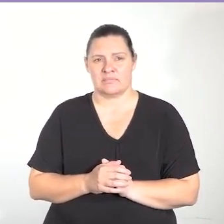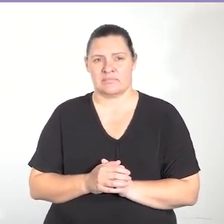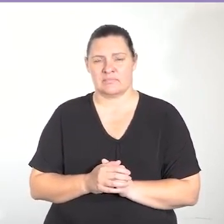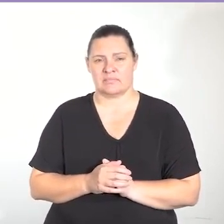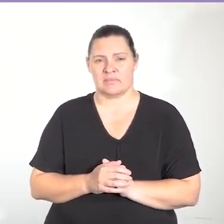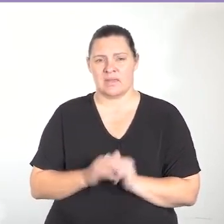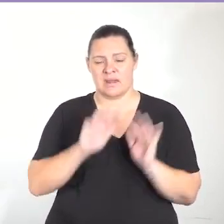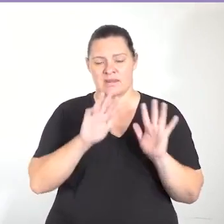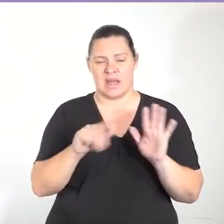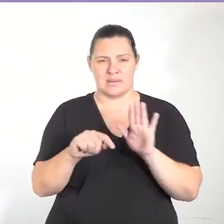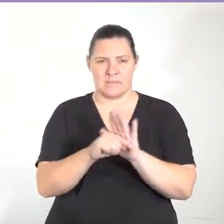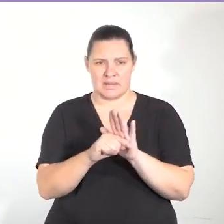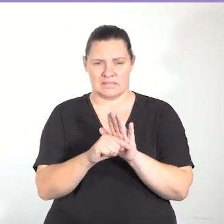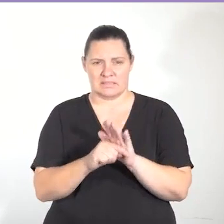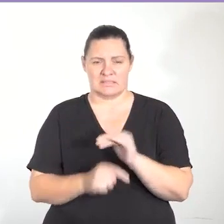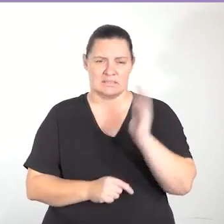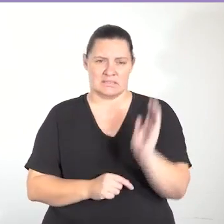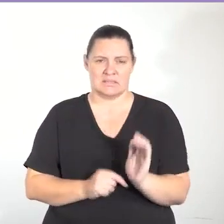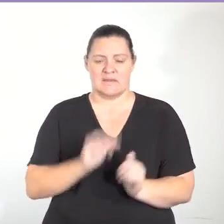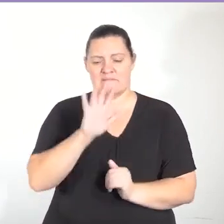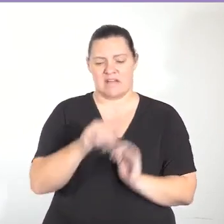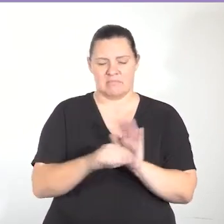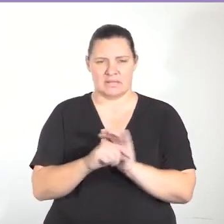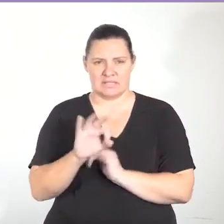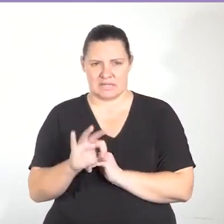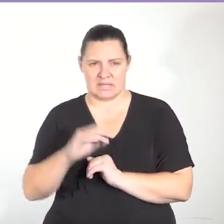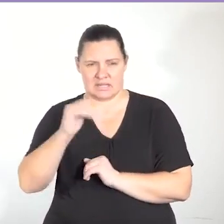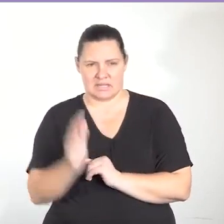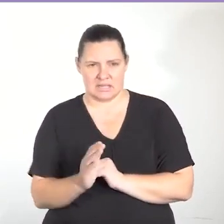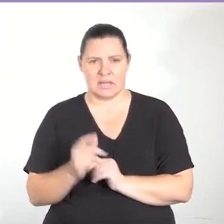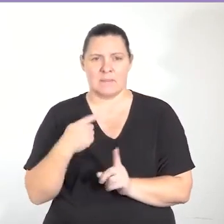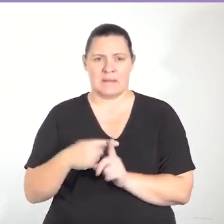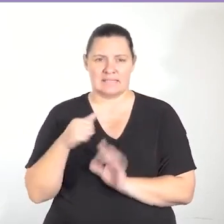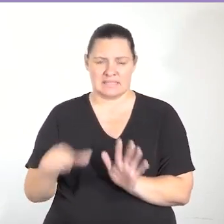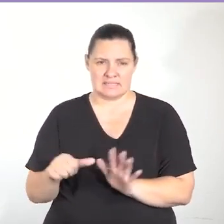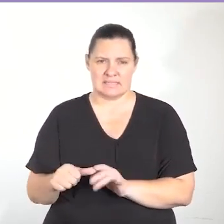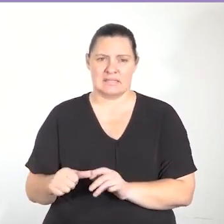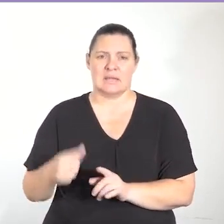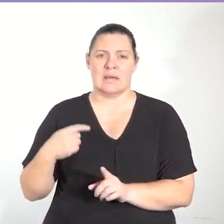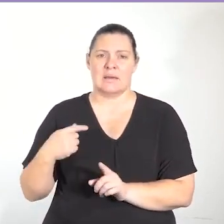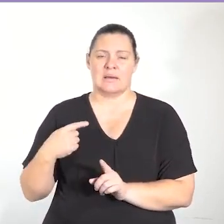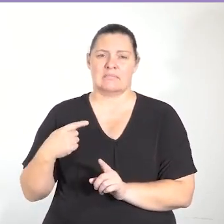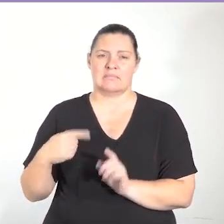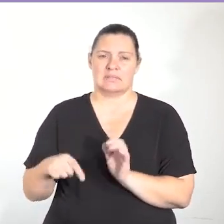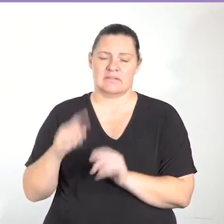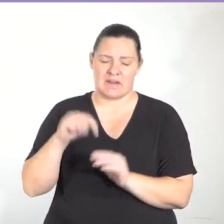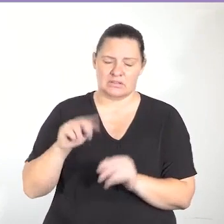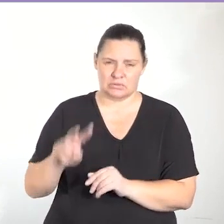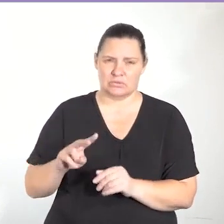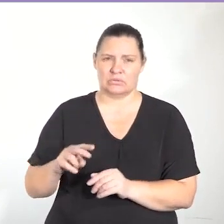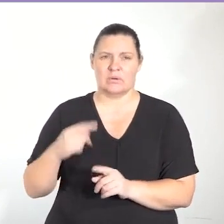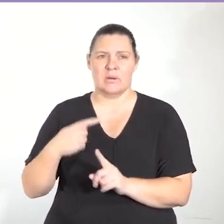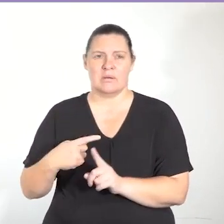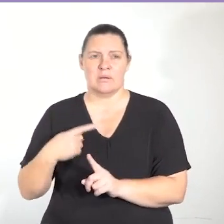is 9 minus 2 open bracket, 5 minus 3 close bracket, plus 6 divided by 2 plus